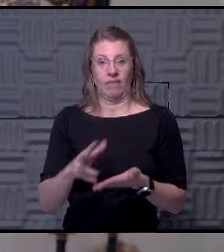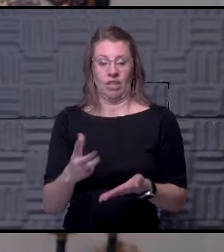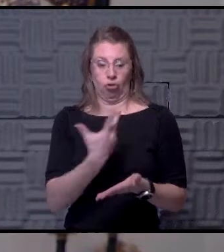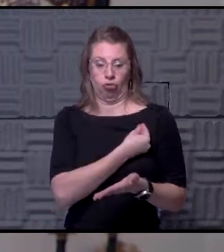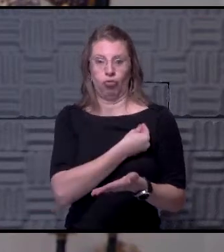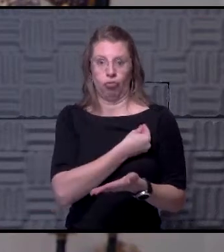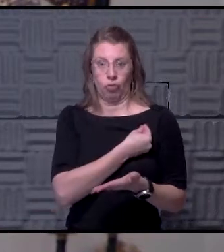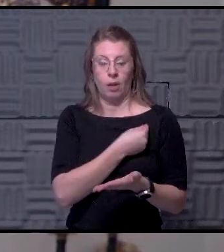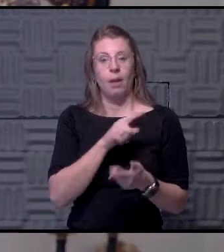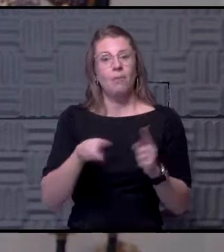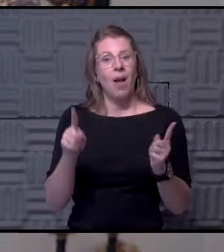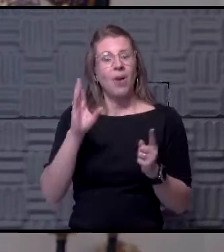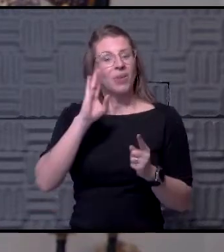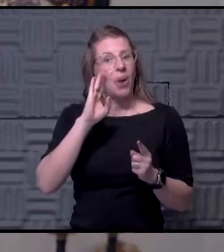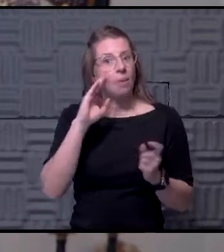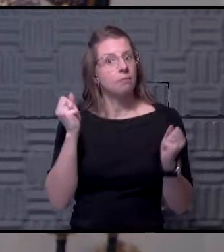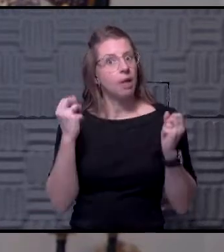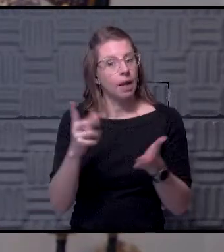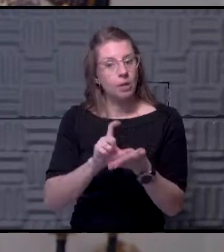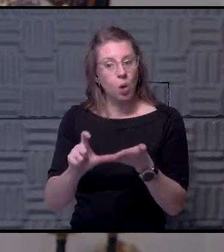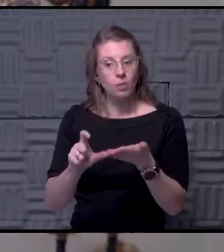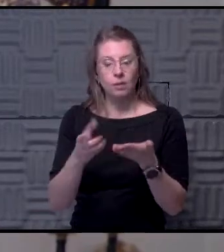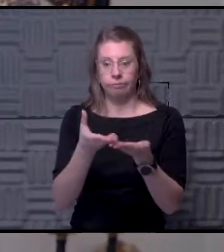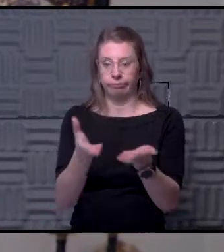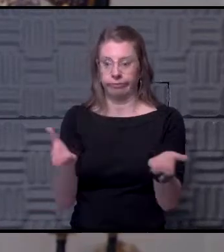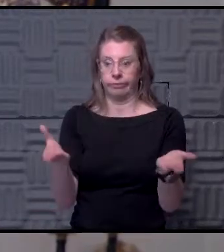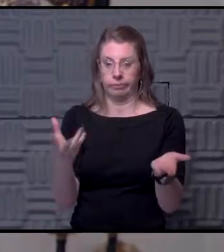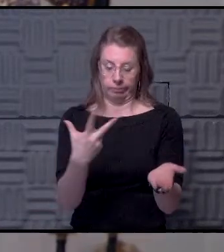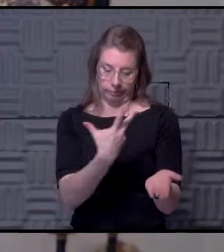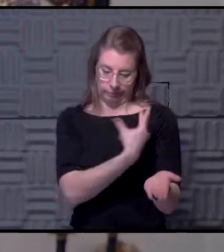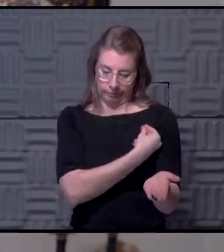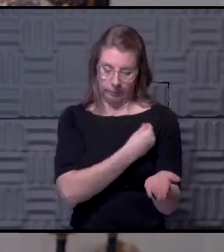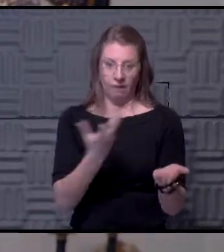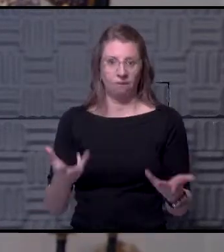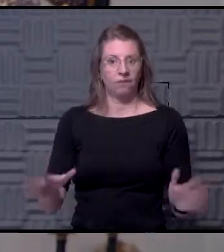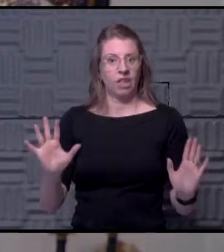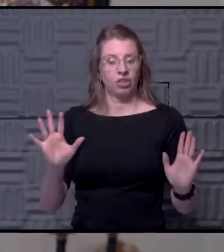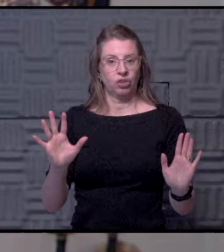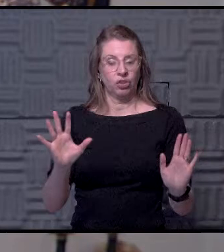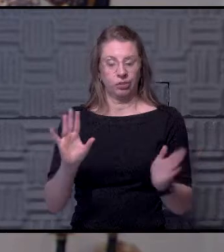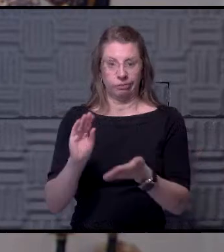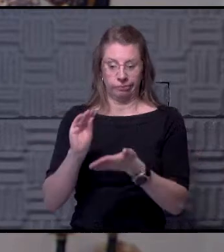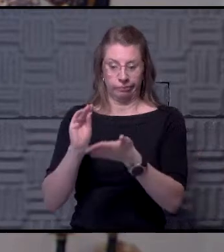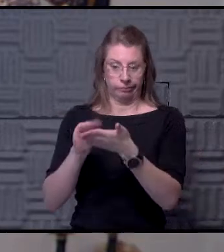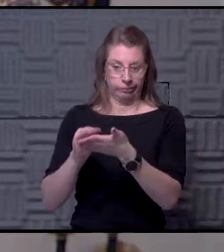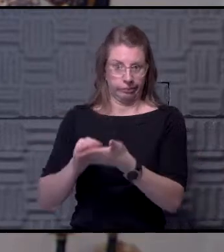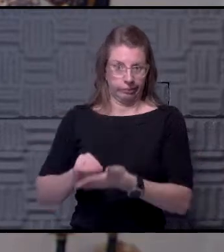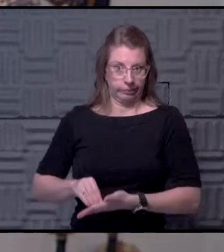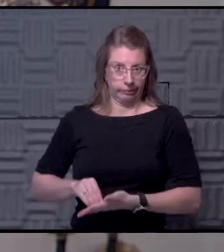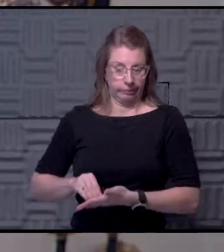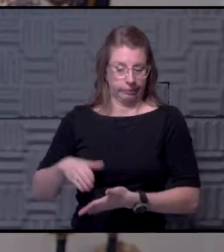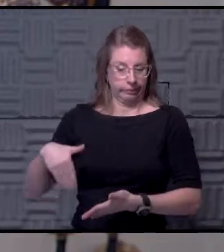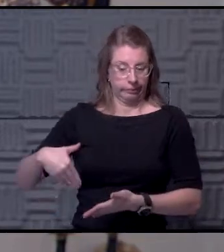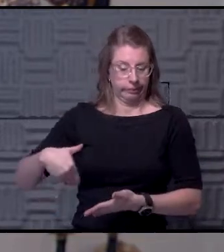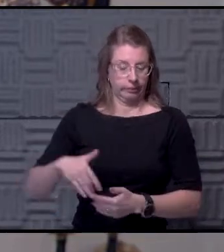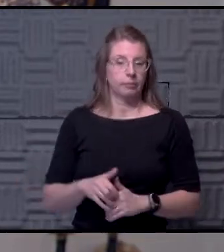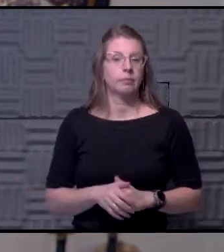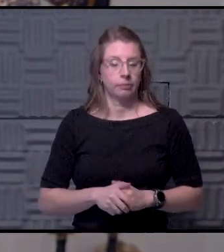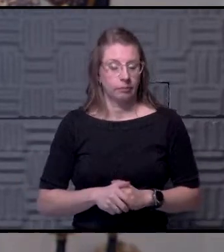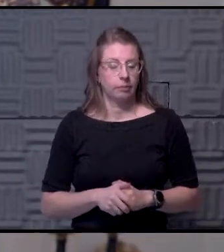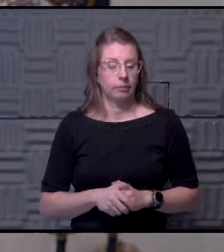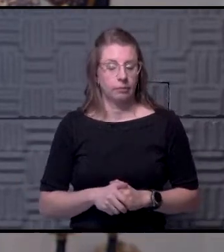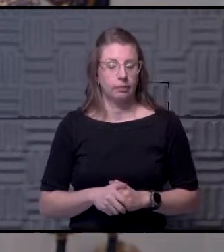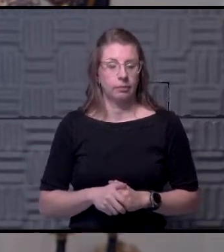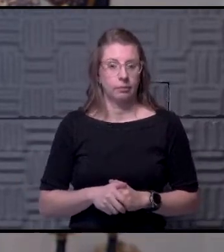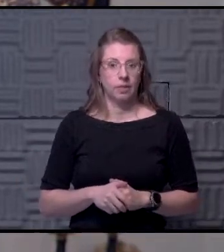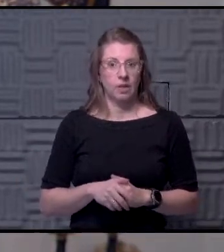administered. But we know there's a lot of doses out there that have put in people's arms that are not have not been recorded. So that's exactly